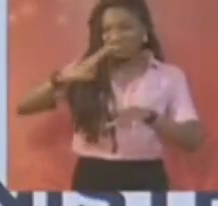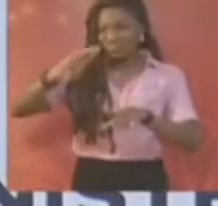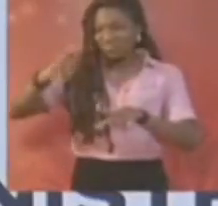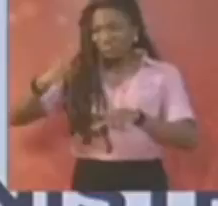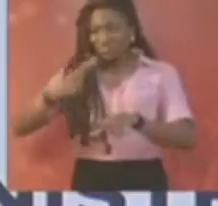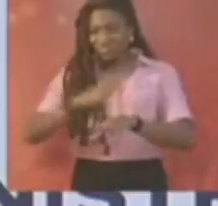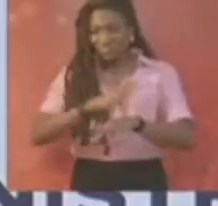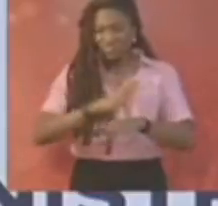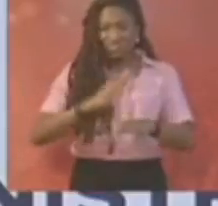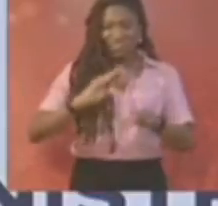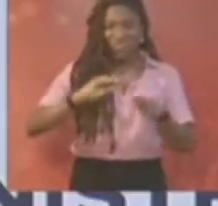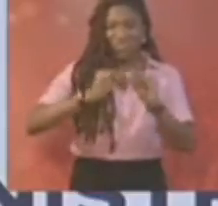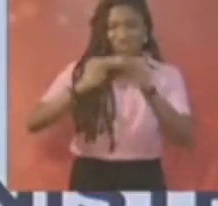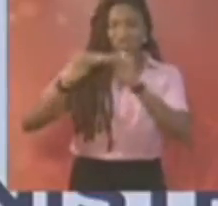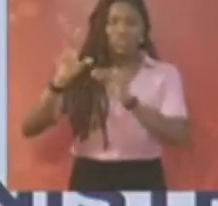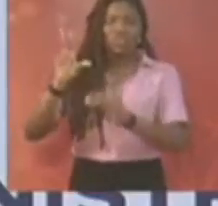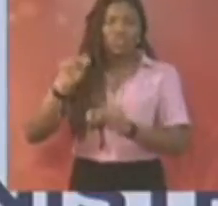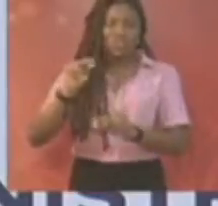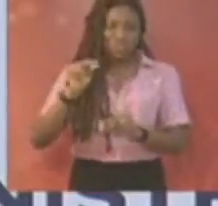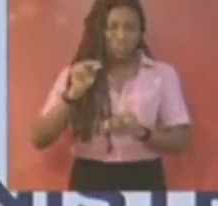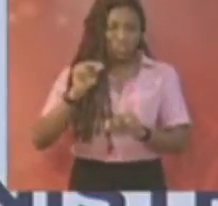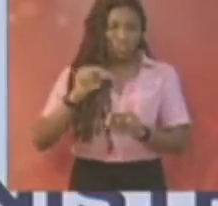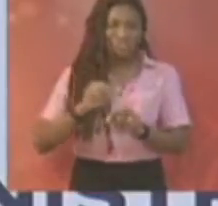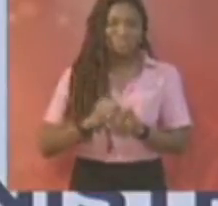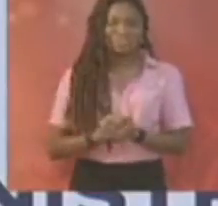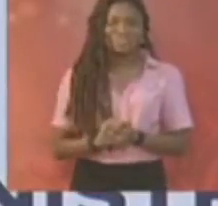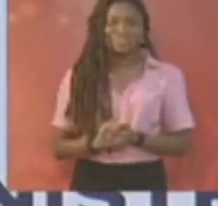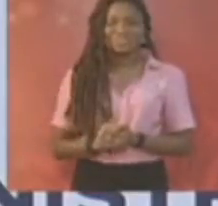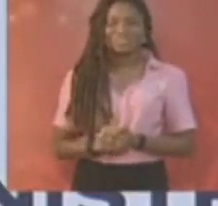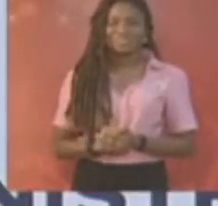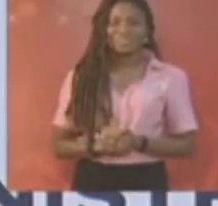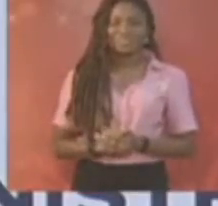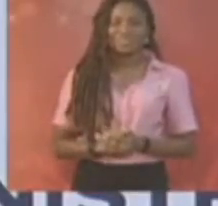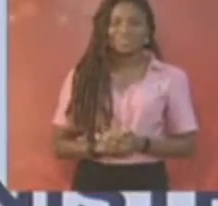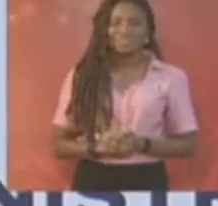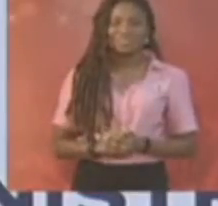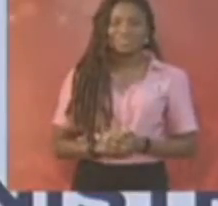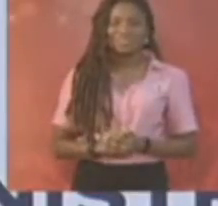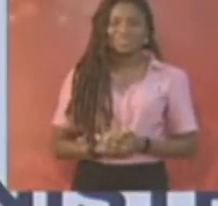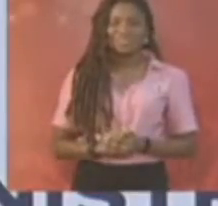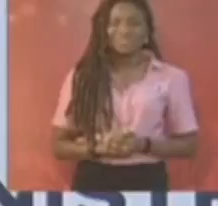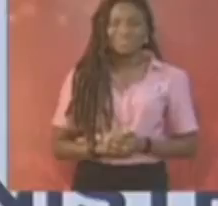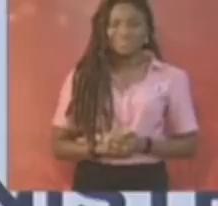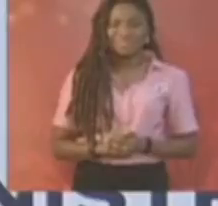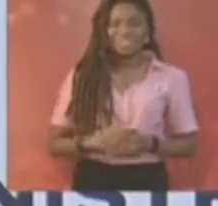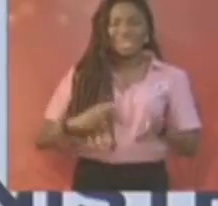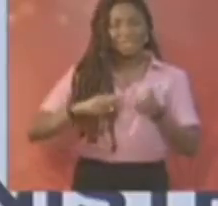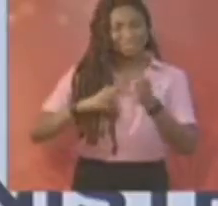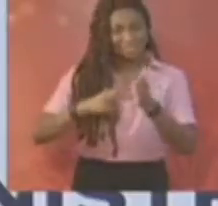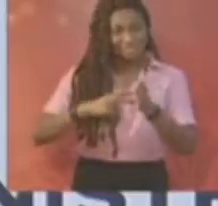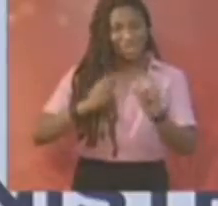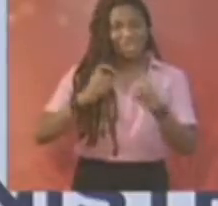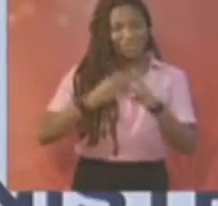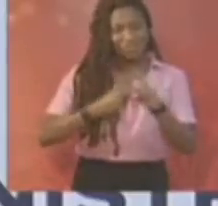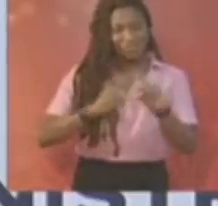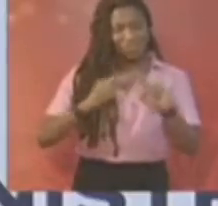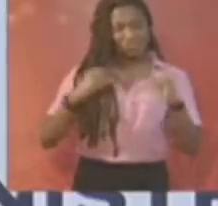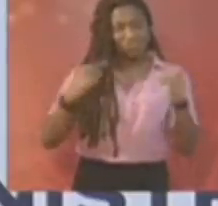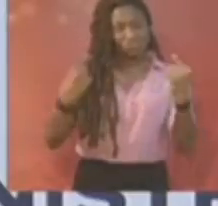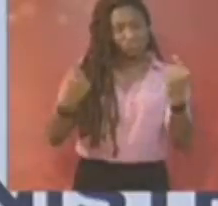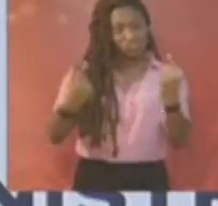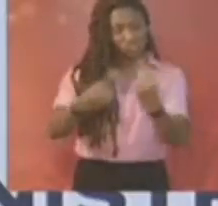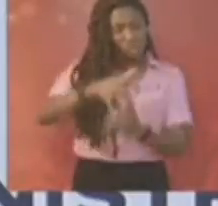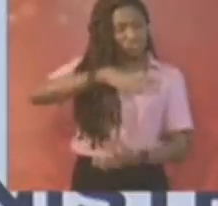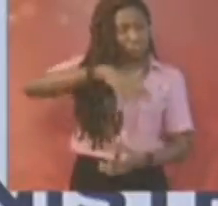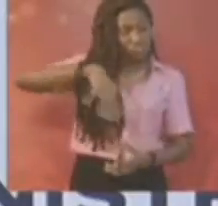positives within the system. There are, I think, somewhere in the vicinity of over 200 individuals who would have been